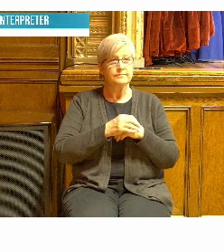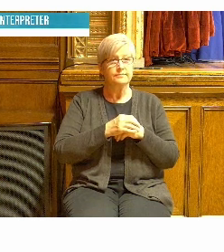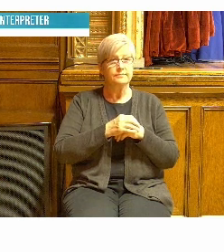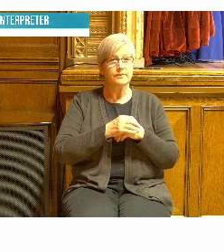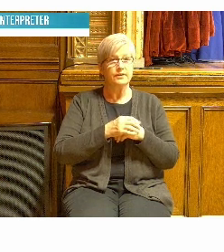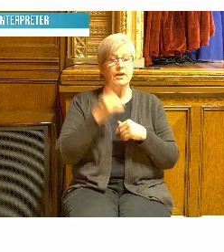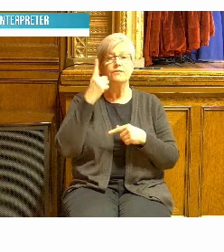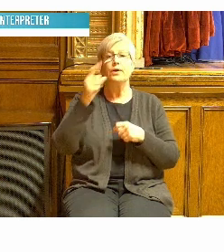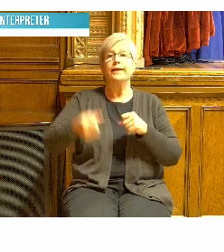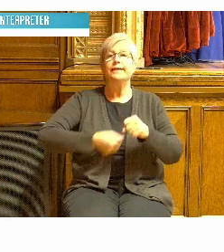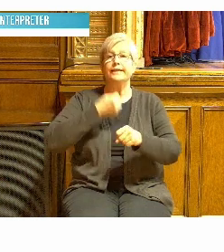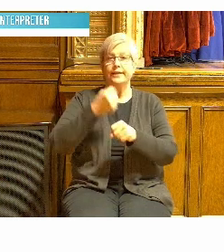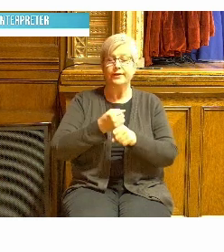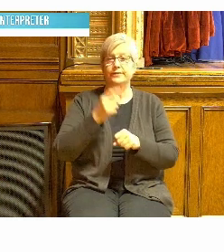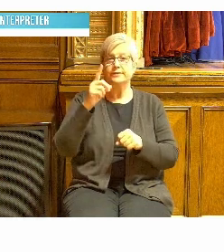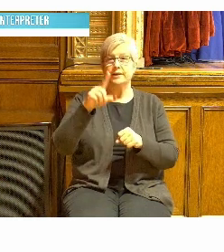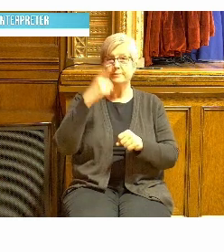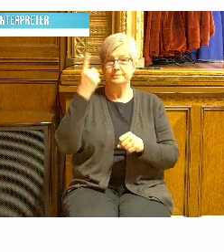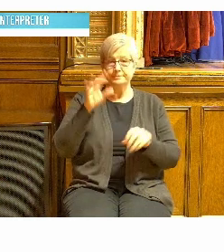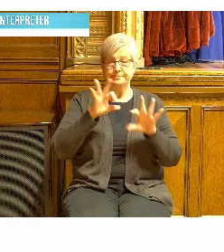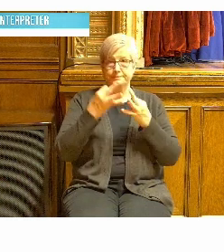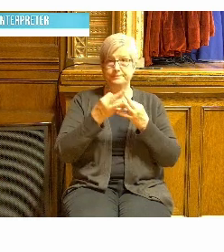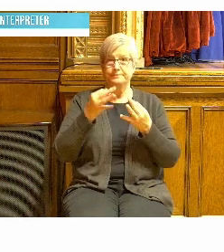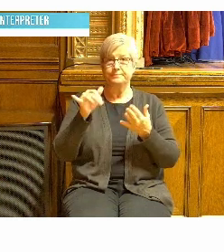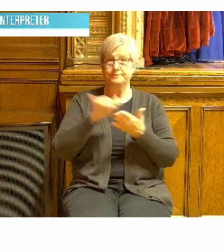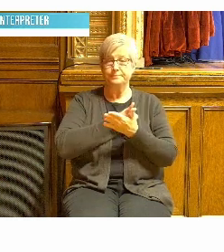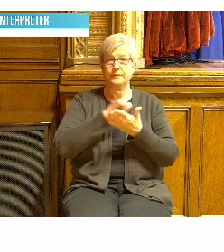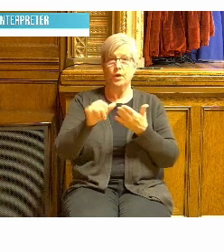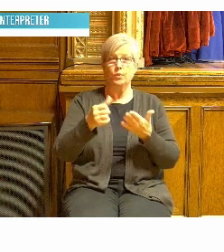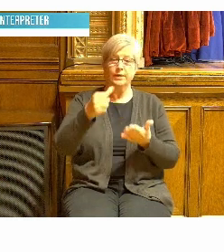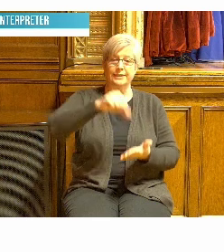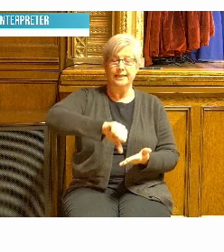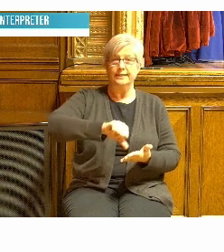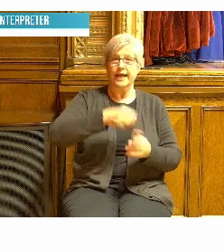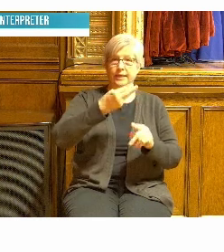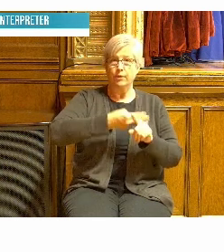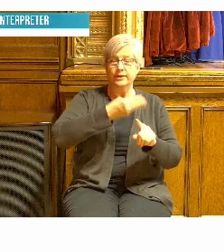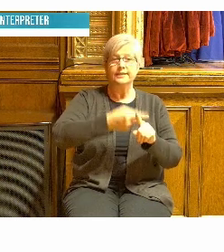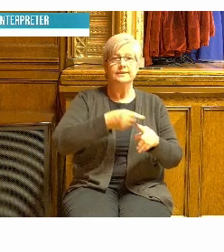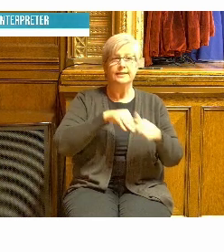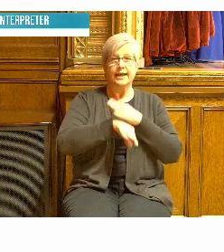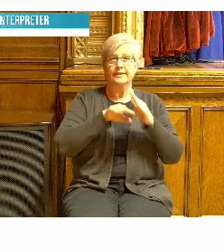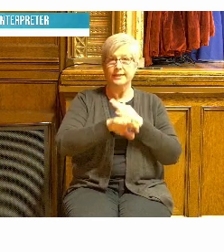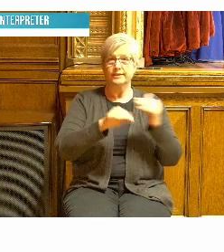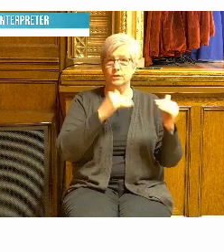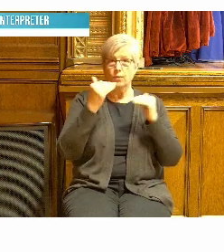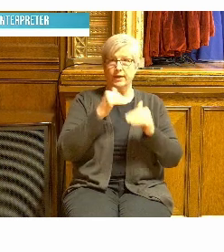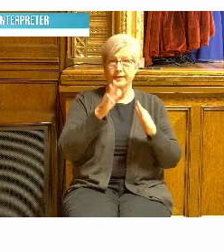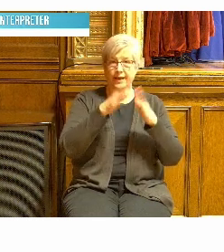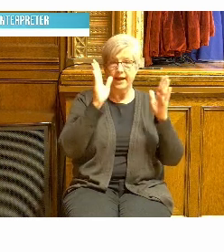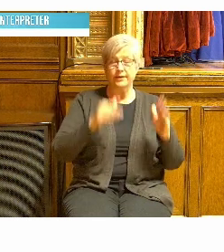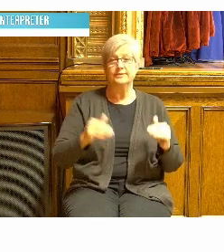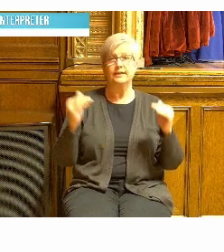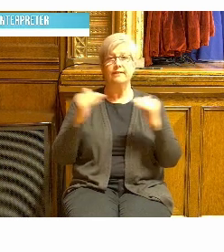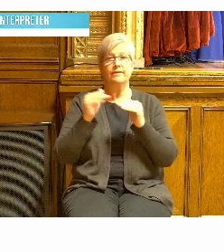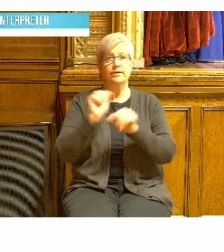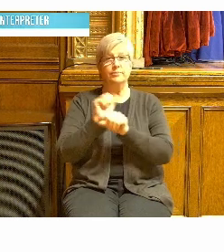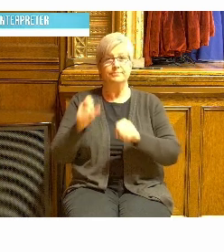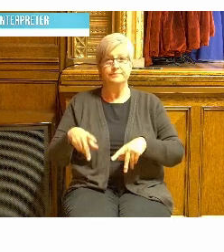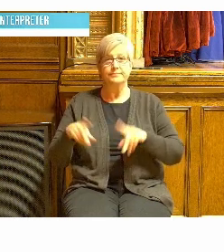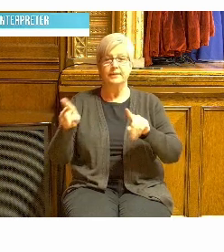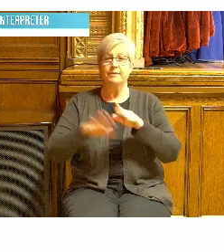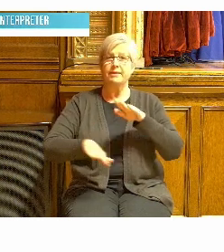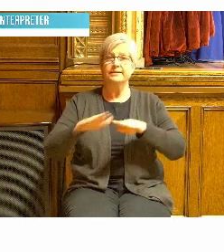For decades, Black families in New York were denied mortgages, access to quality housing, fair employment opportunities based